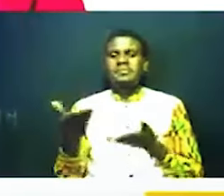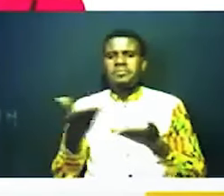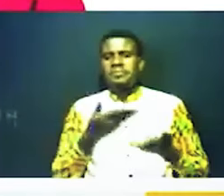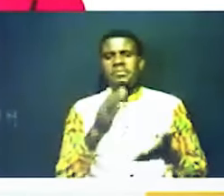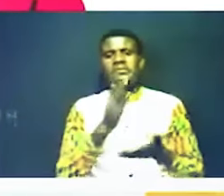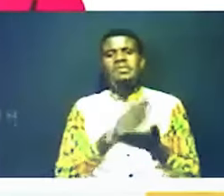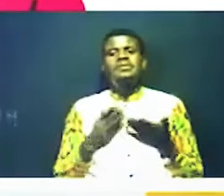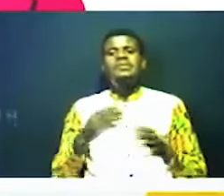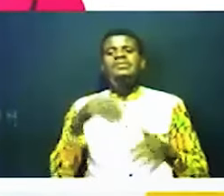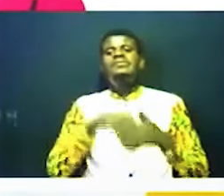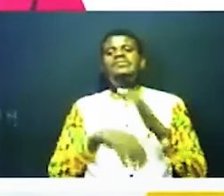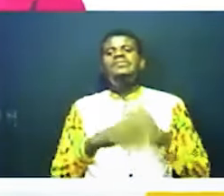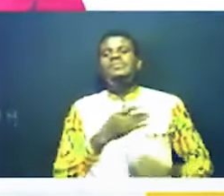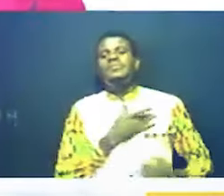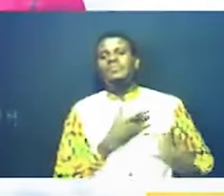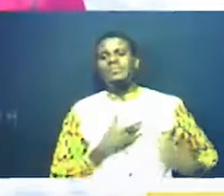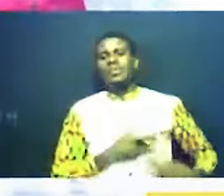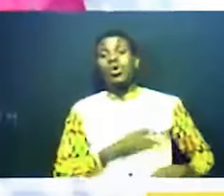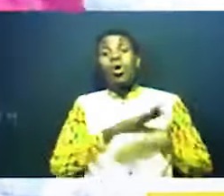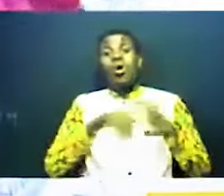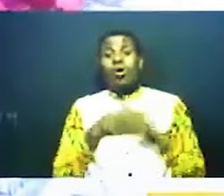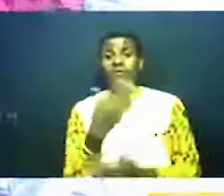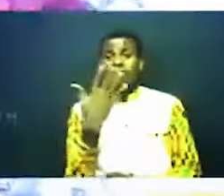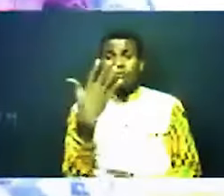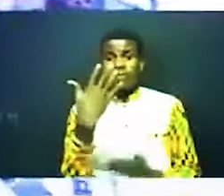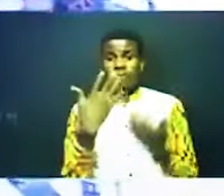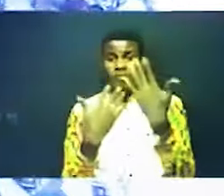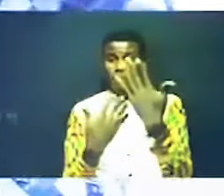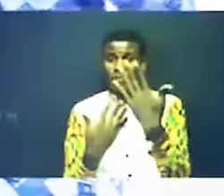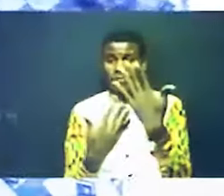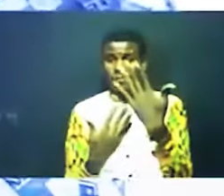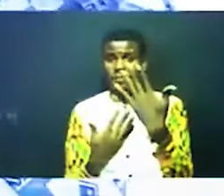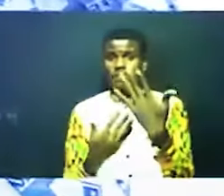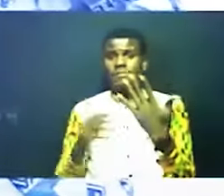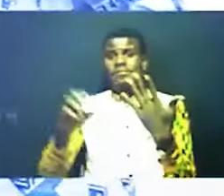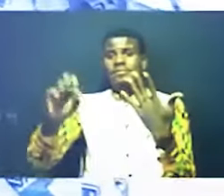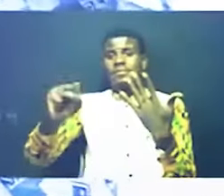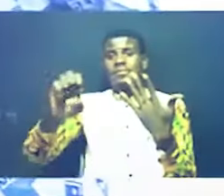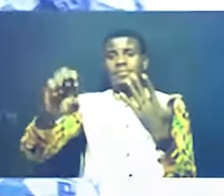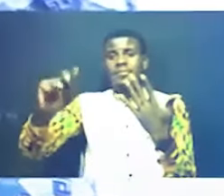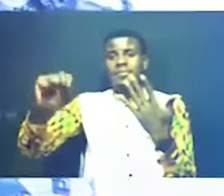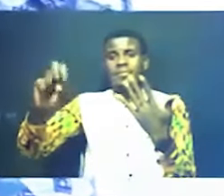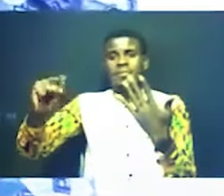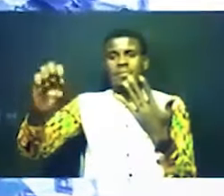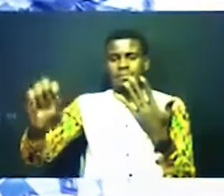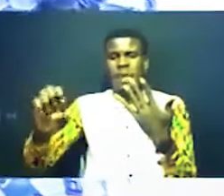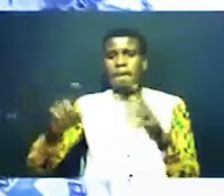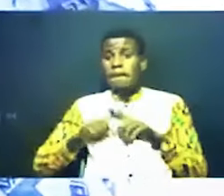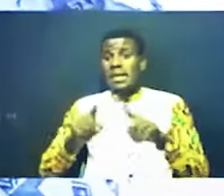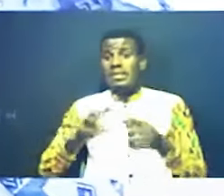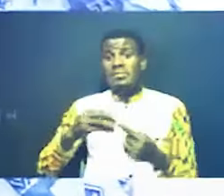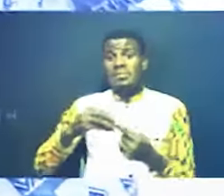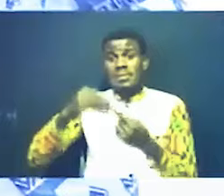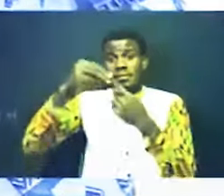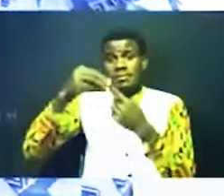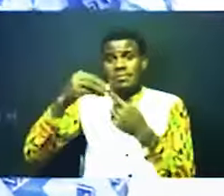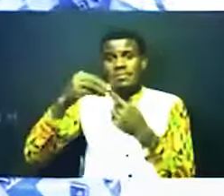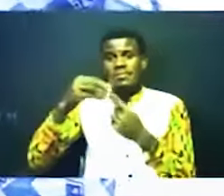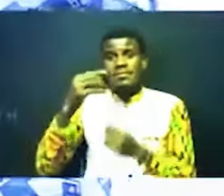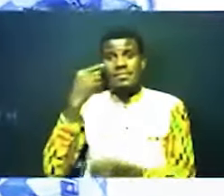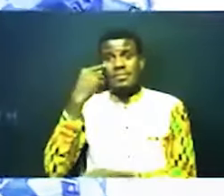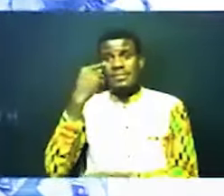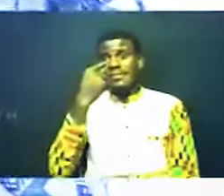All our five senses draw things into our hand. But especially, the